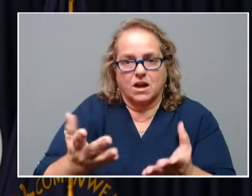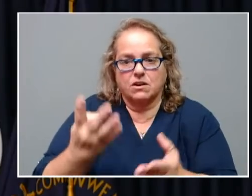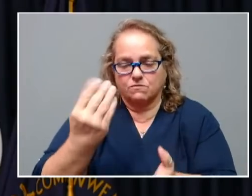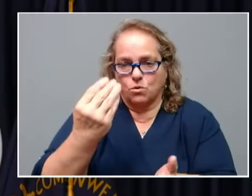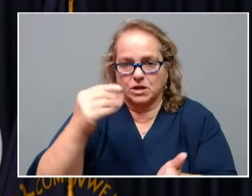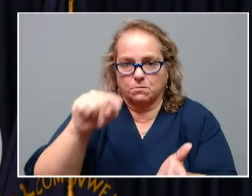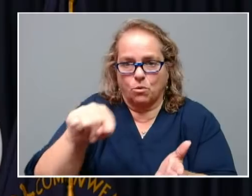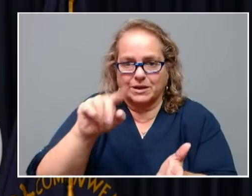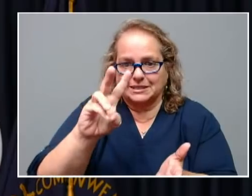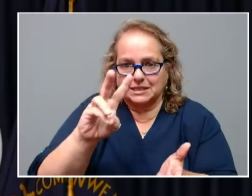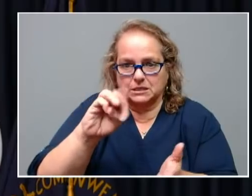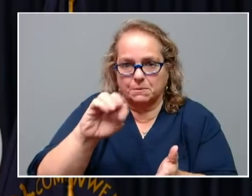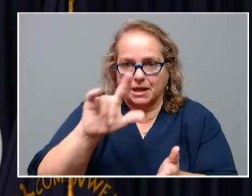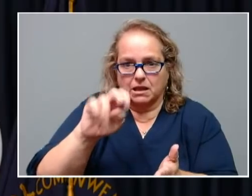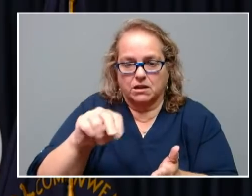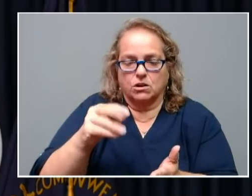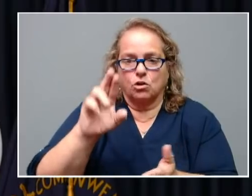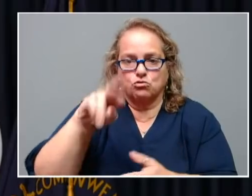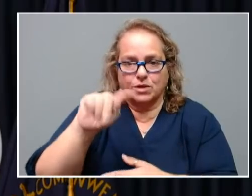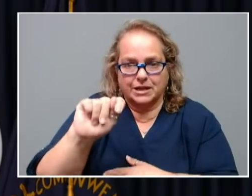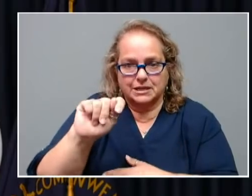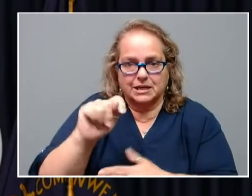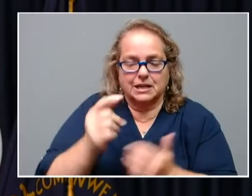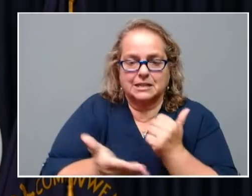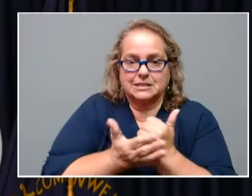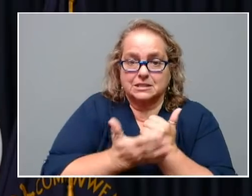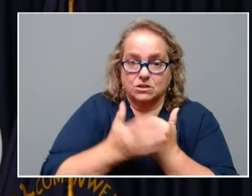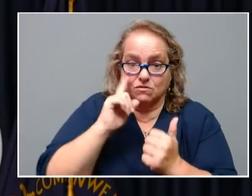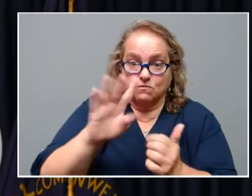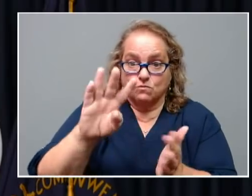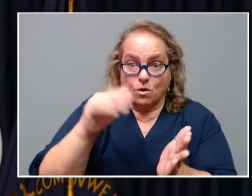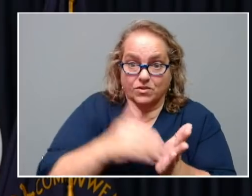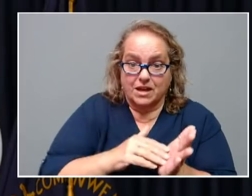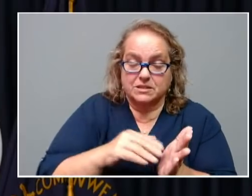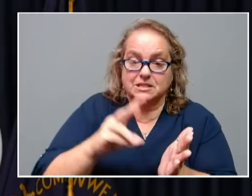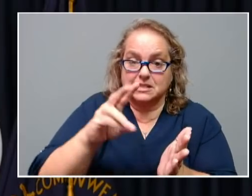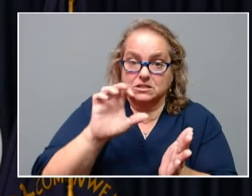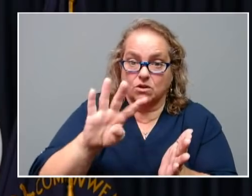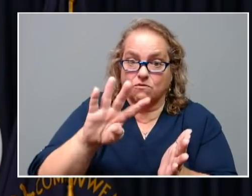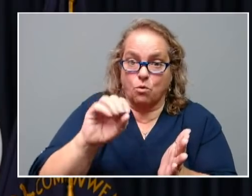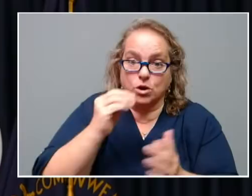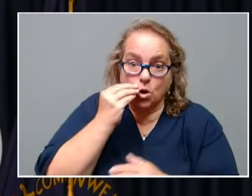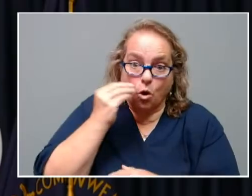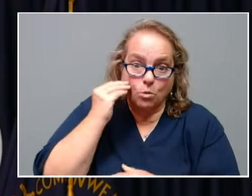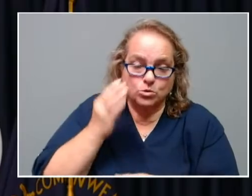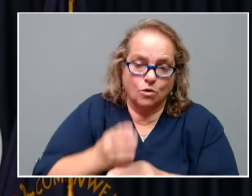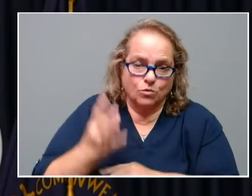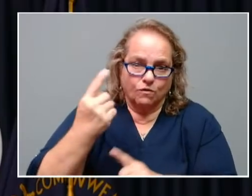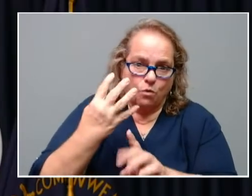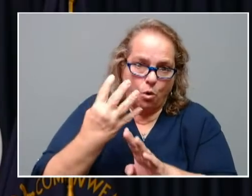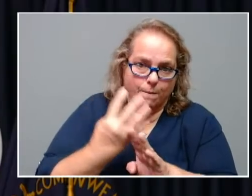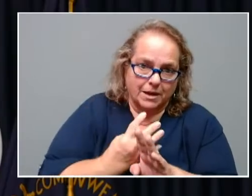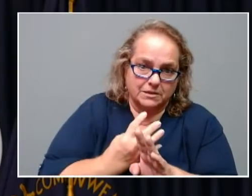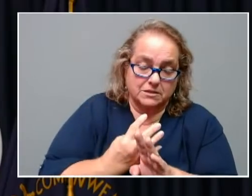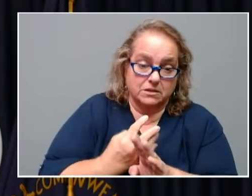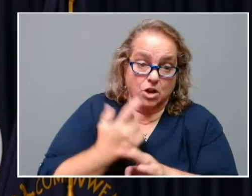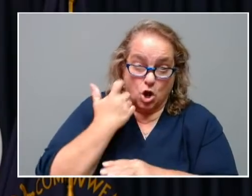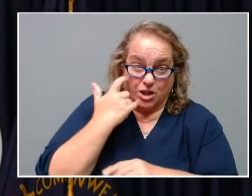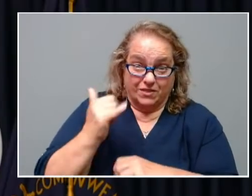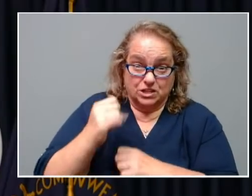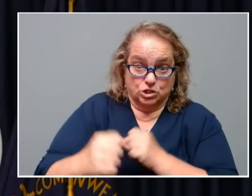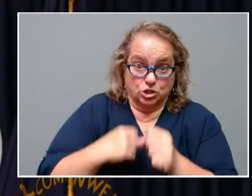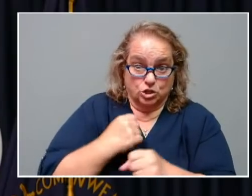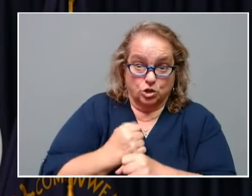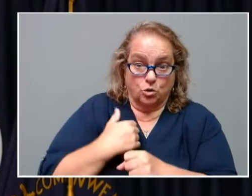to 4,140 homes over 4 months. Earlier this year, we received $297 million